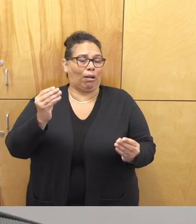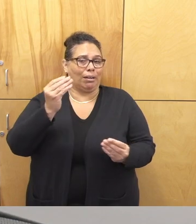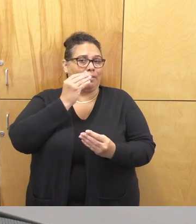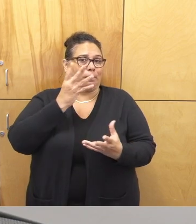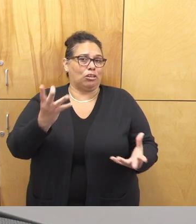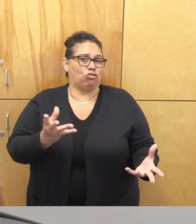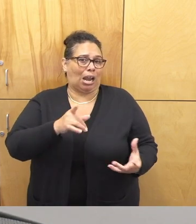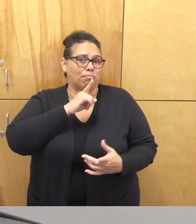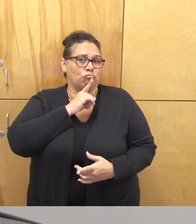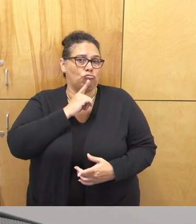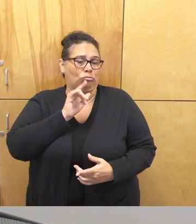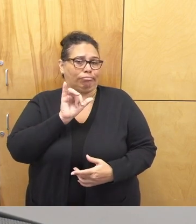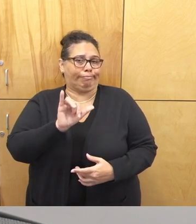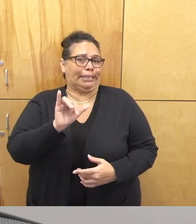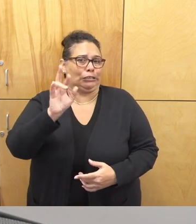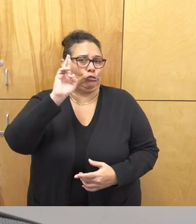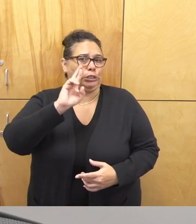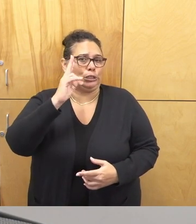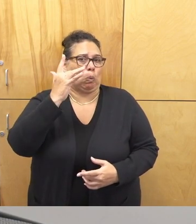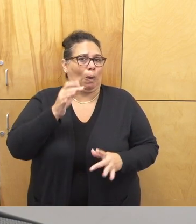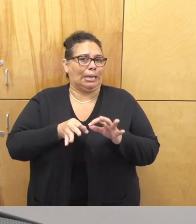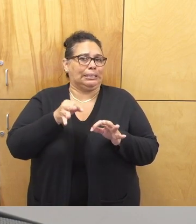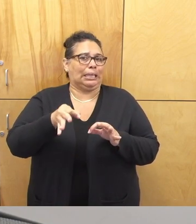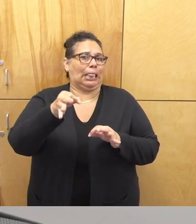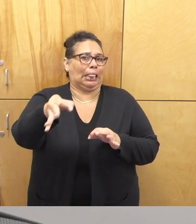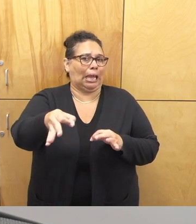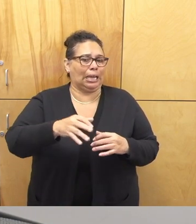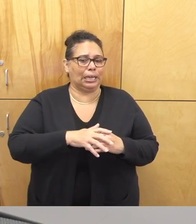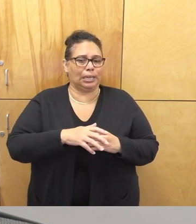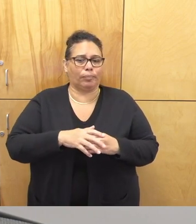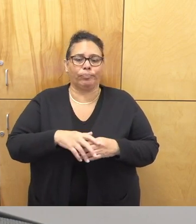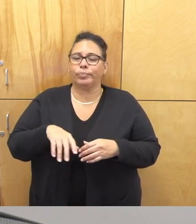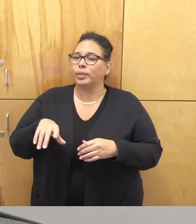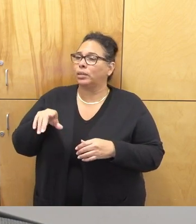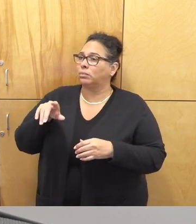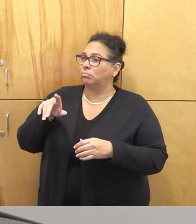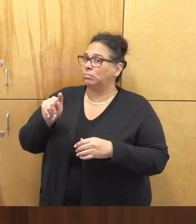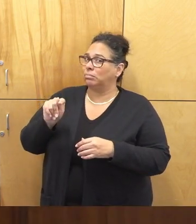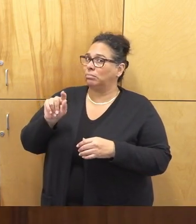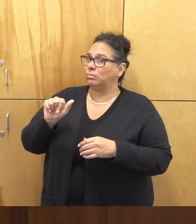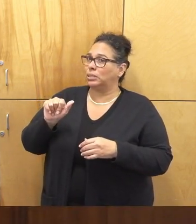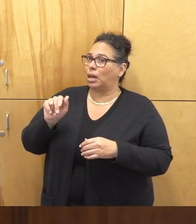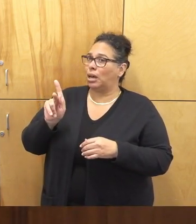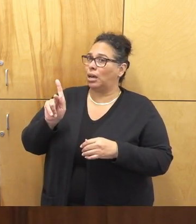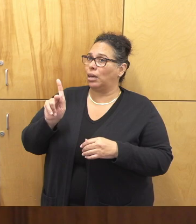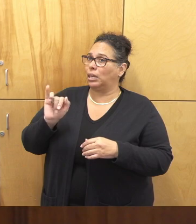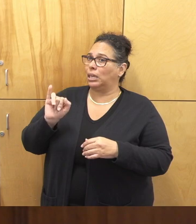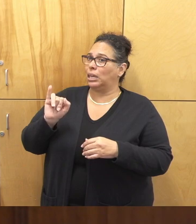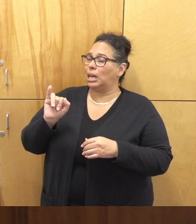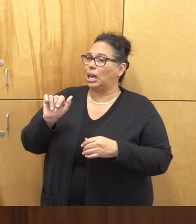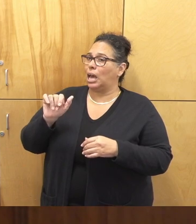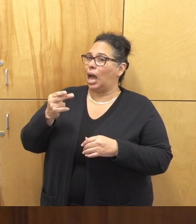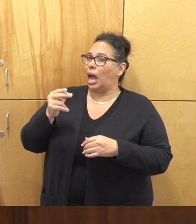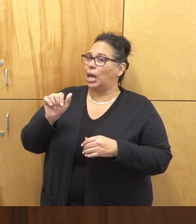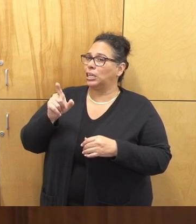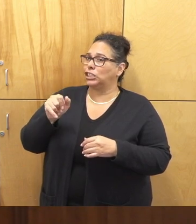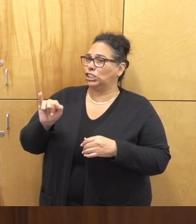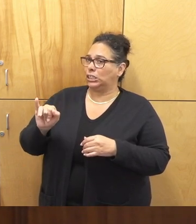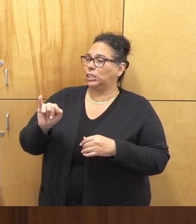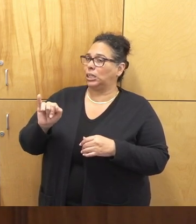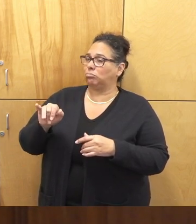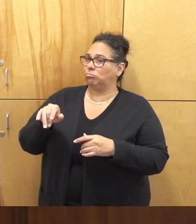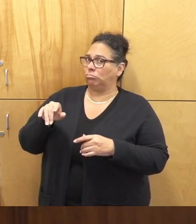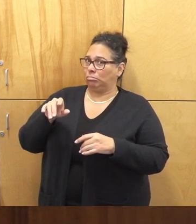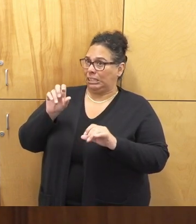in there is why there's the delay. Ms. Takahashi, maybe could that be an item for discussion in our? It is a renewal, yes. In